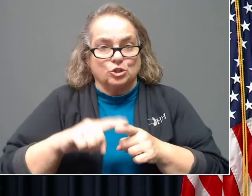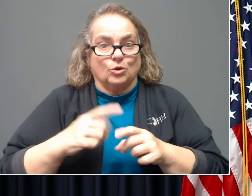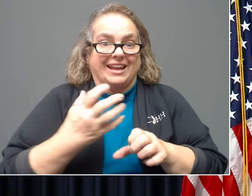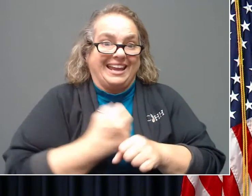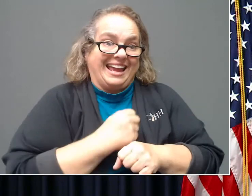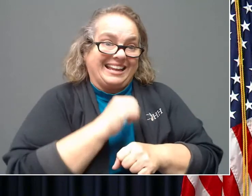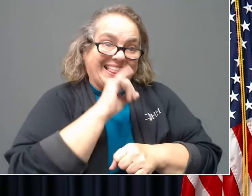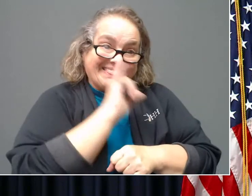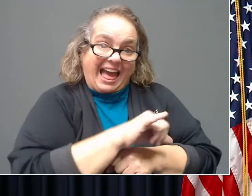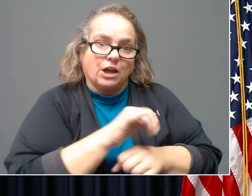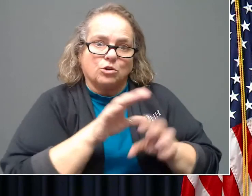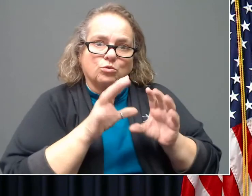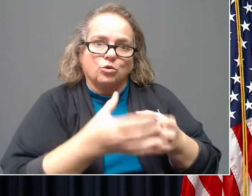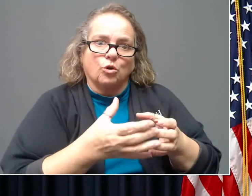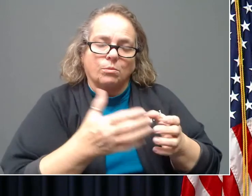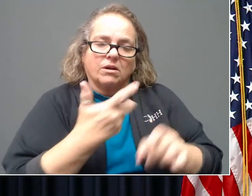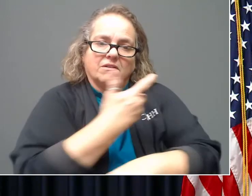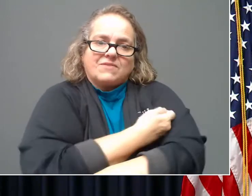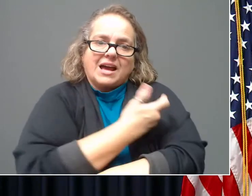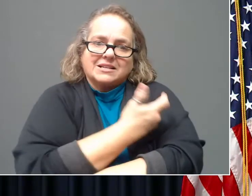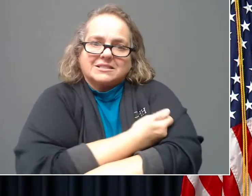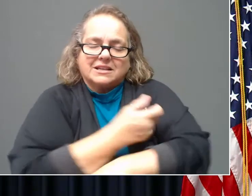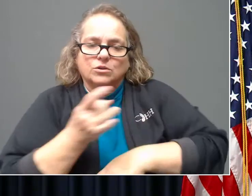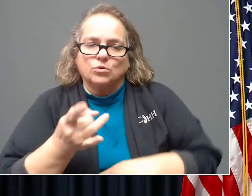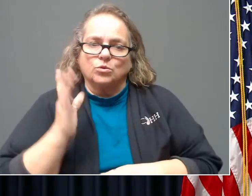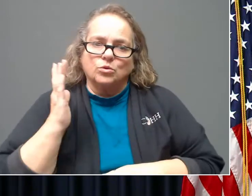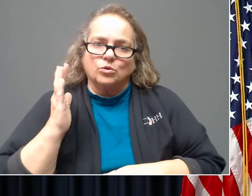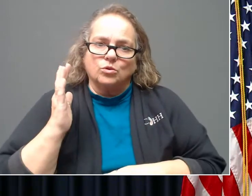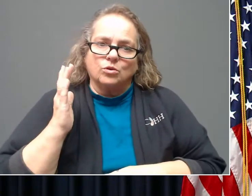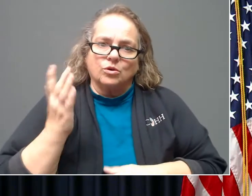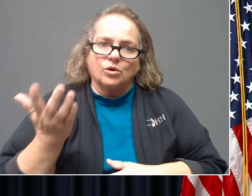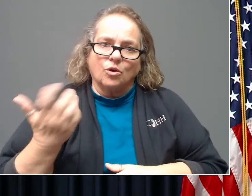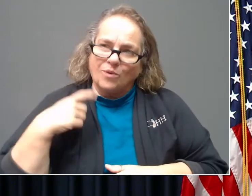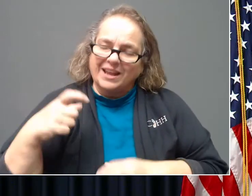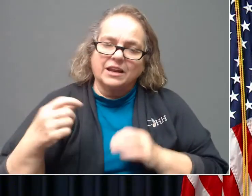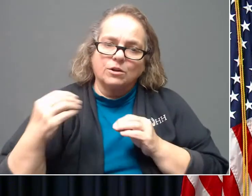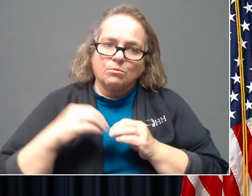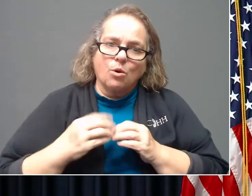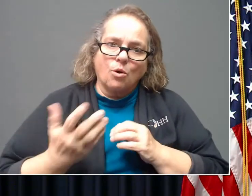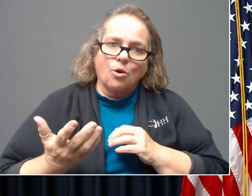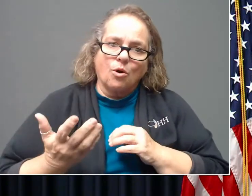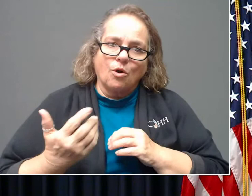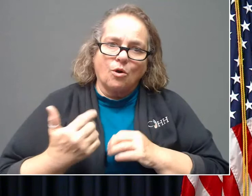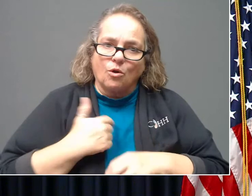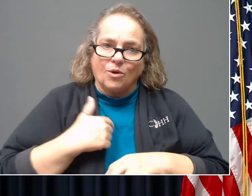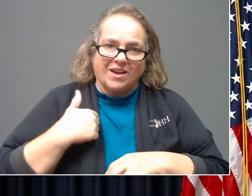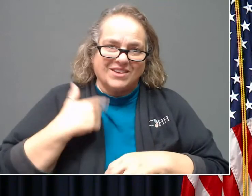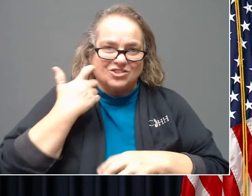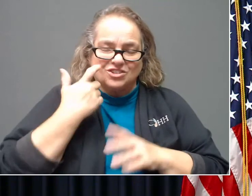needed for those individuals, and we've just been in 1B for